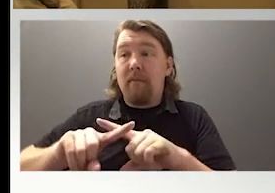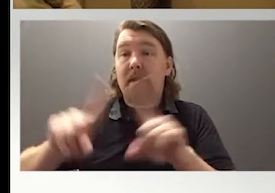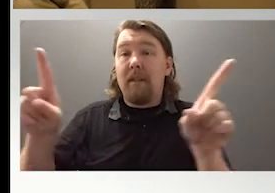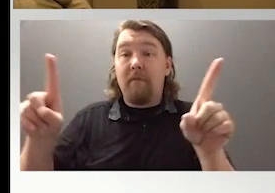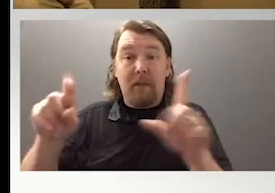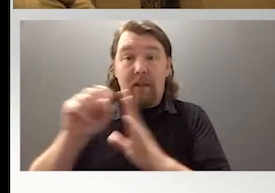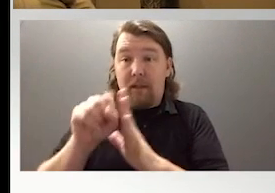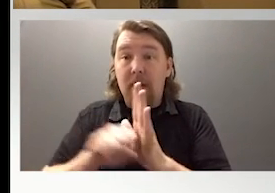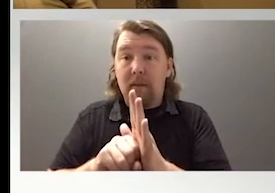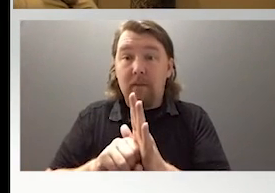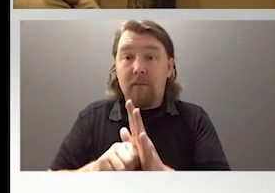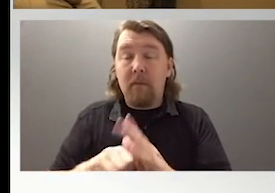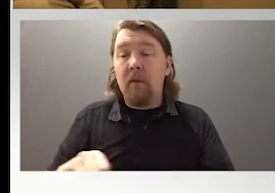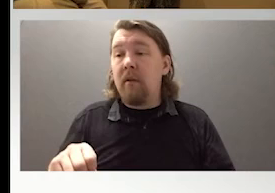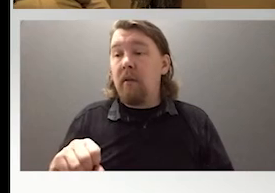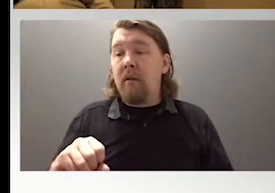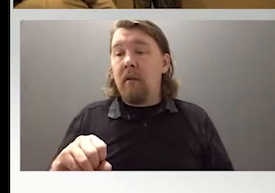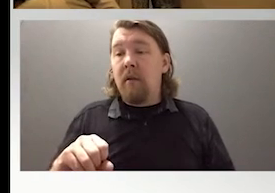another state,